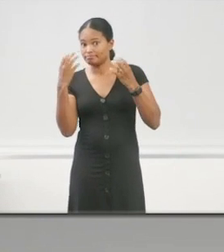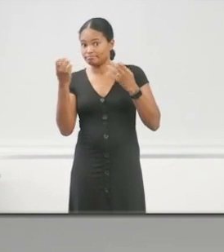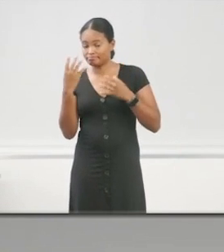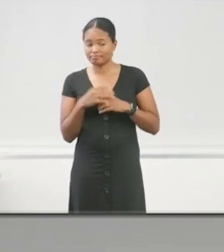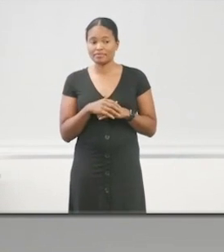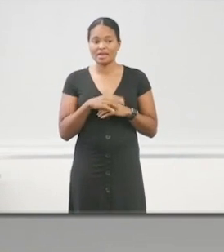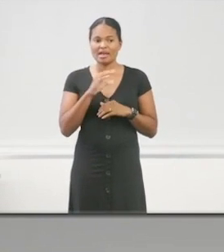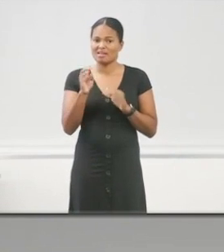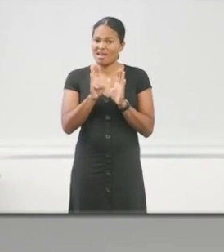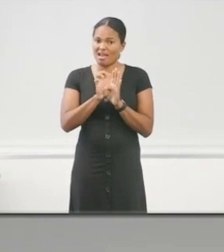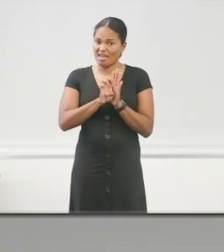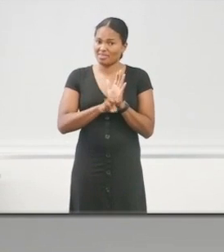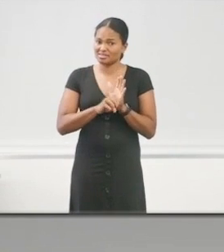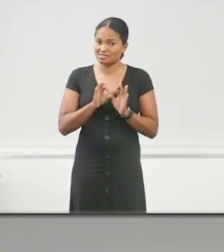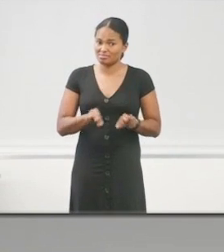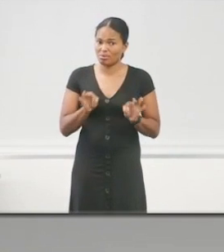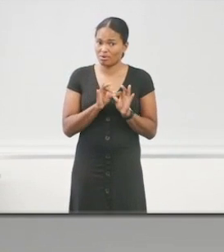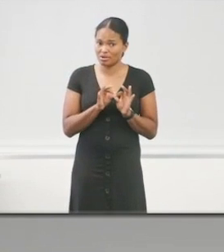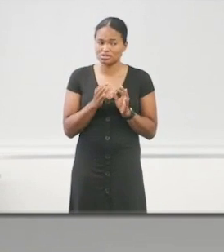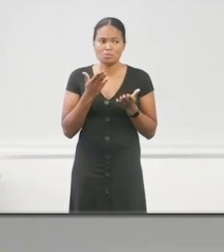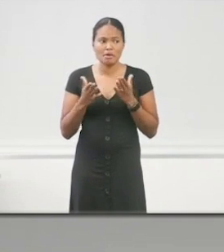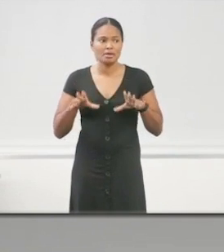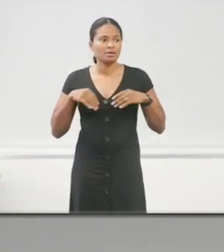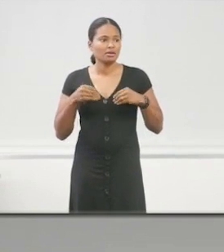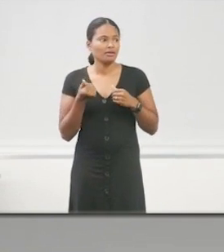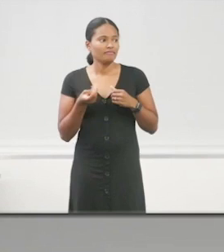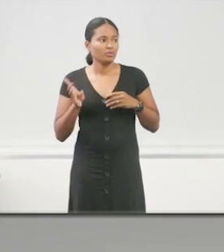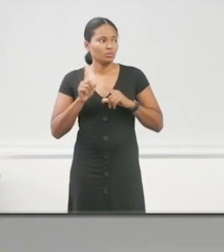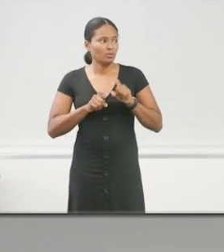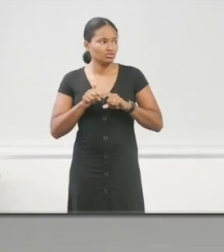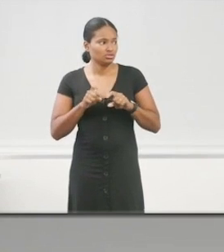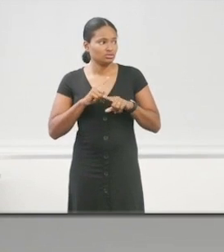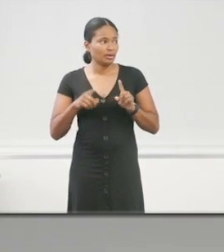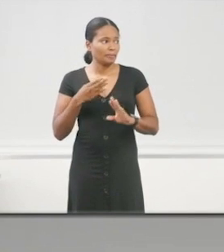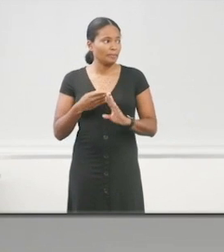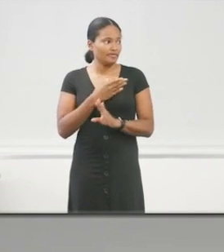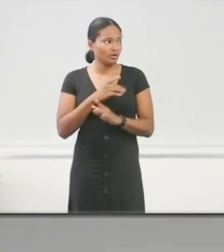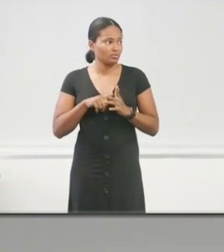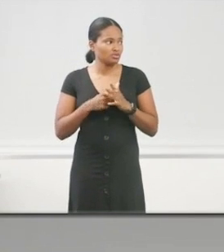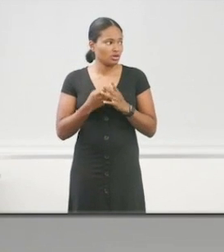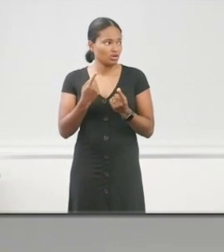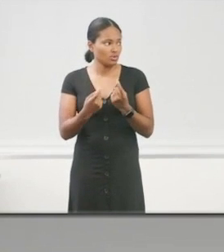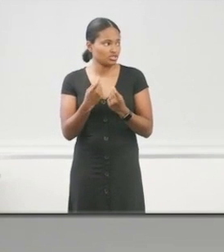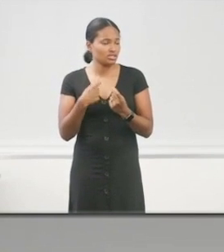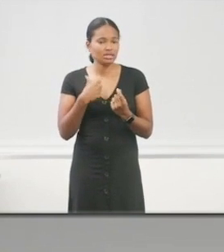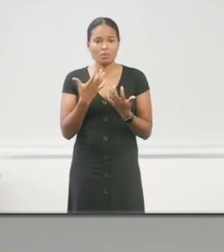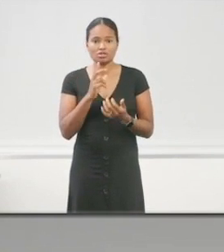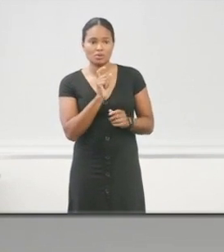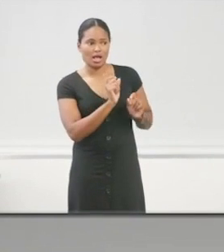thing. We might take a few questions in a minute, but before we do, I wanted to ask both of you, Shar first.